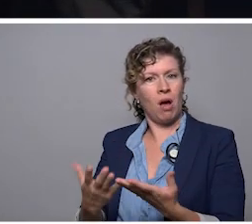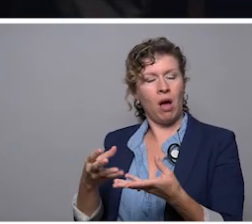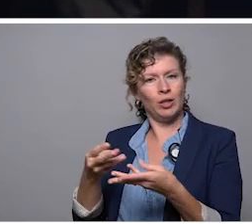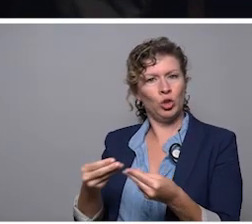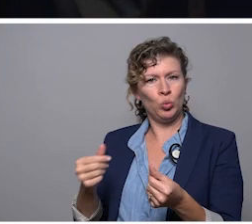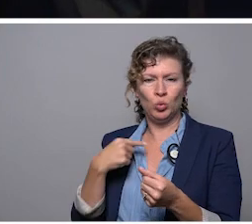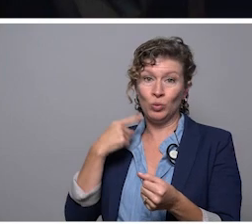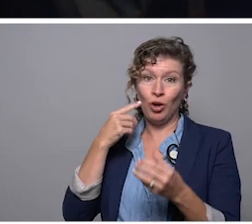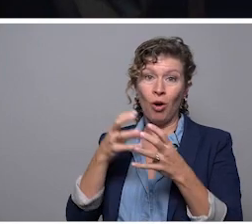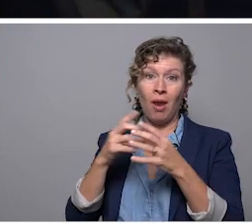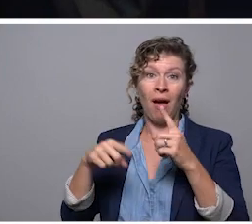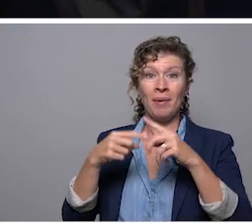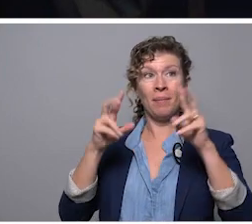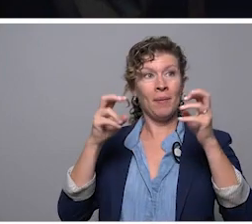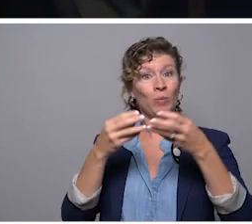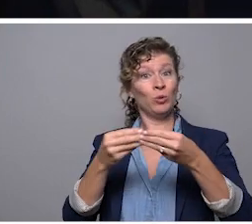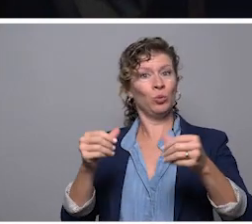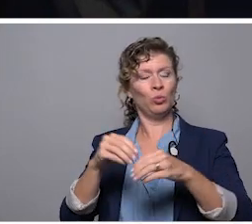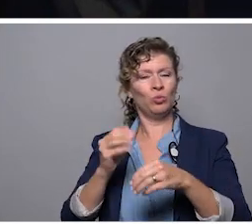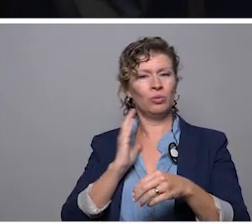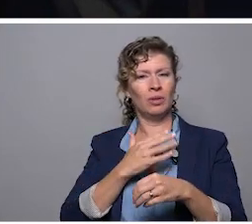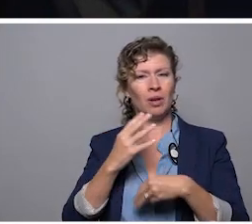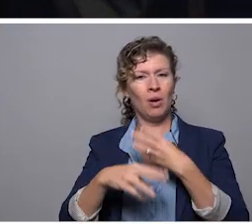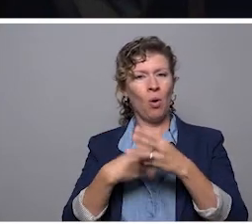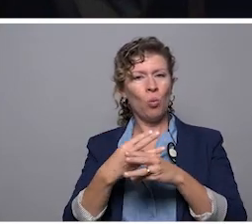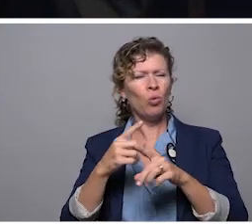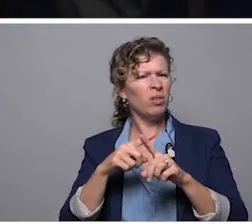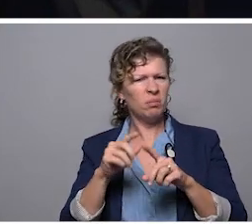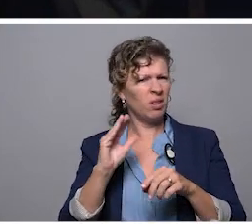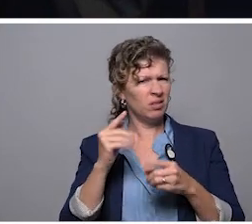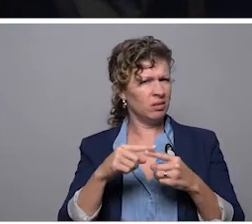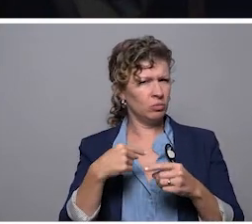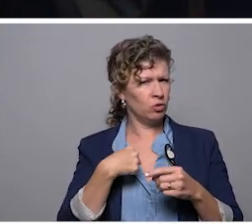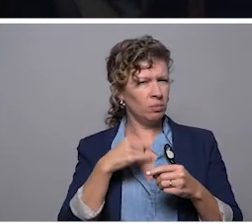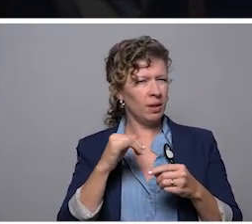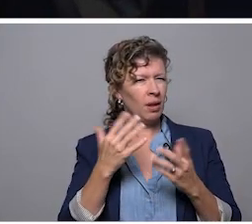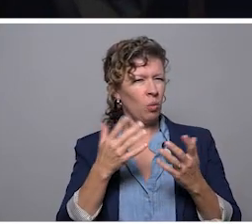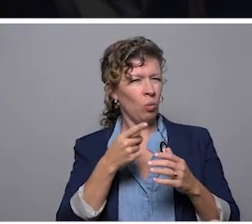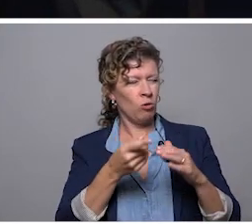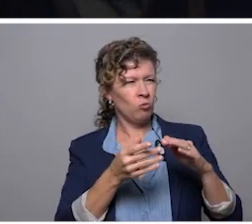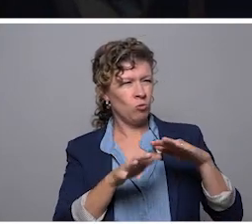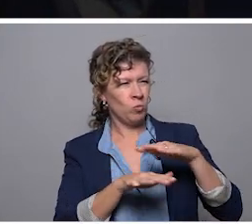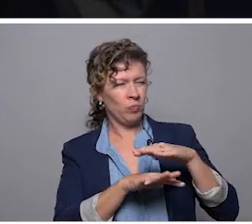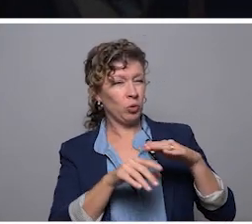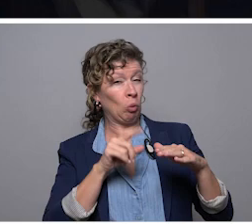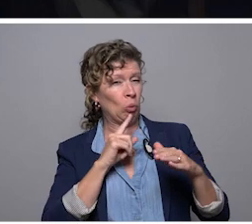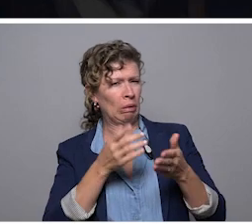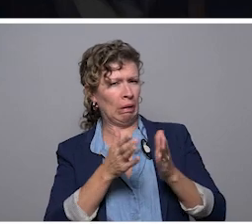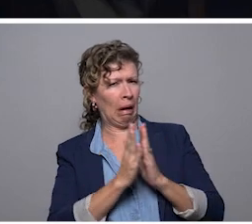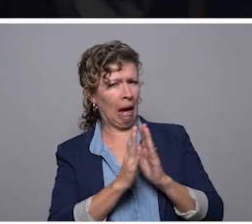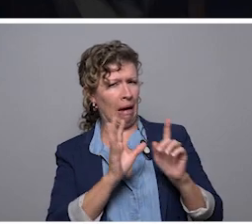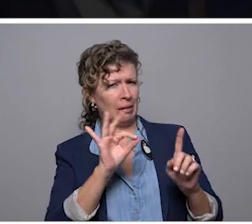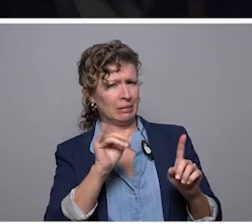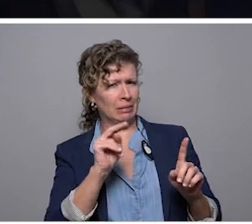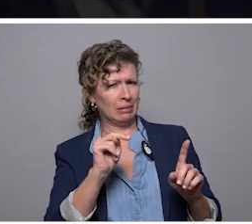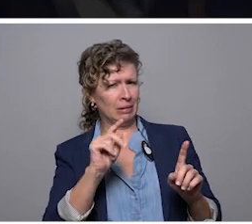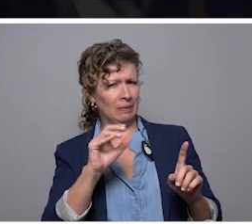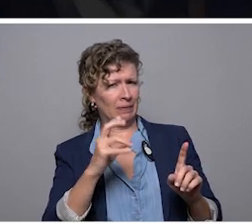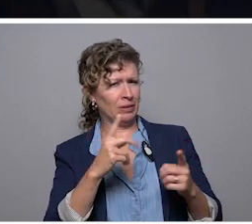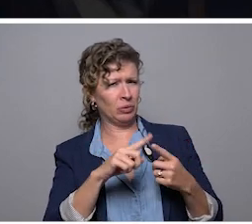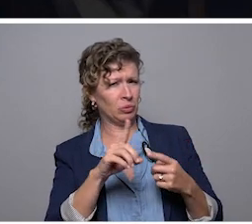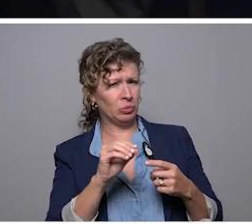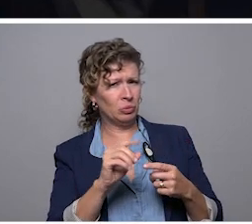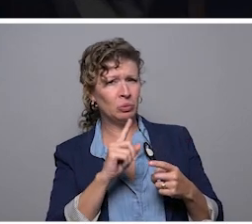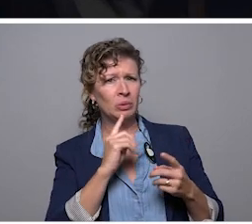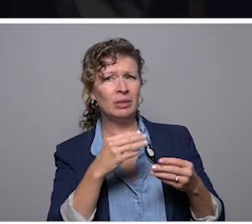hear a lot about Solutions in Our World Uh but it Sounds to me as If What you're actually asking the finex to do is to